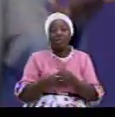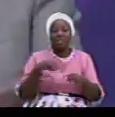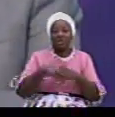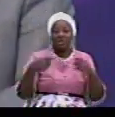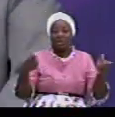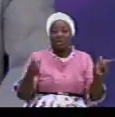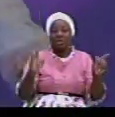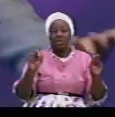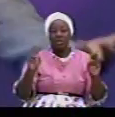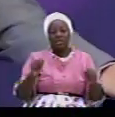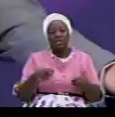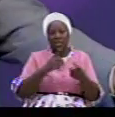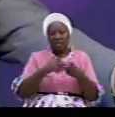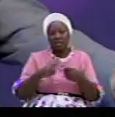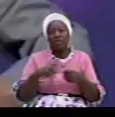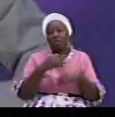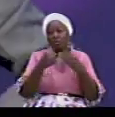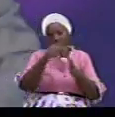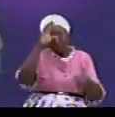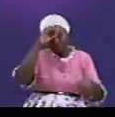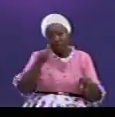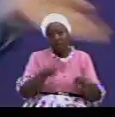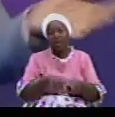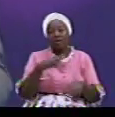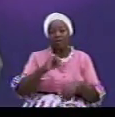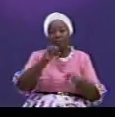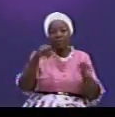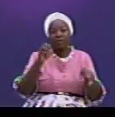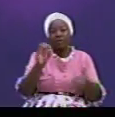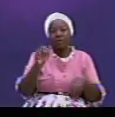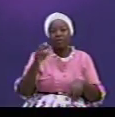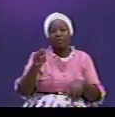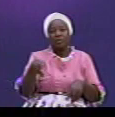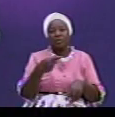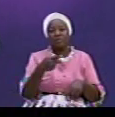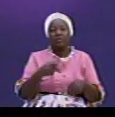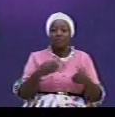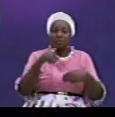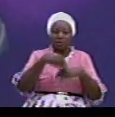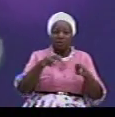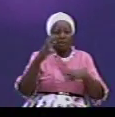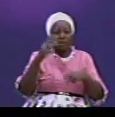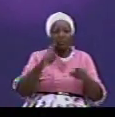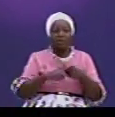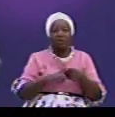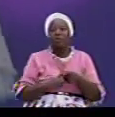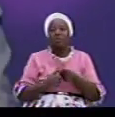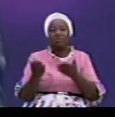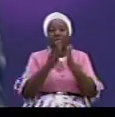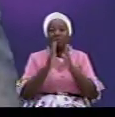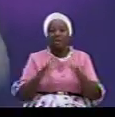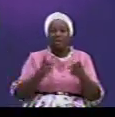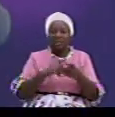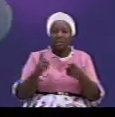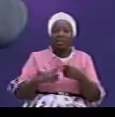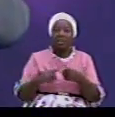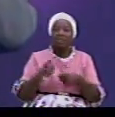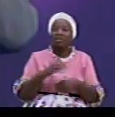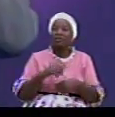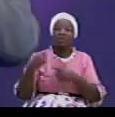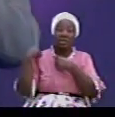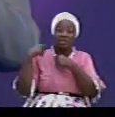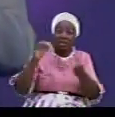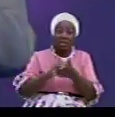have Exodus, and the children of Israel were oppressed. They had not discovered the key, but